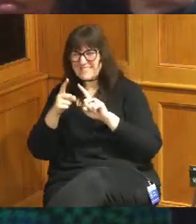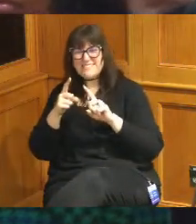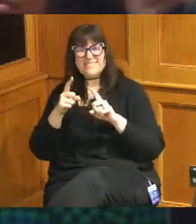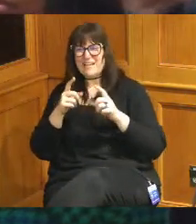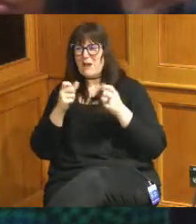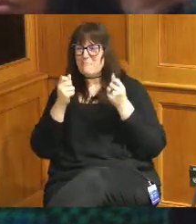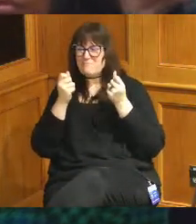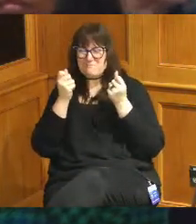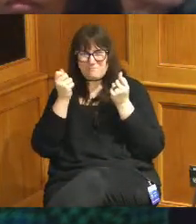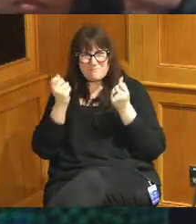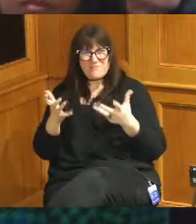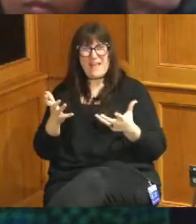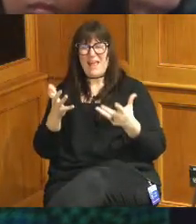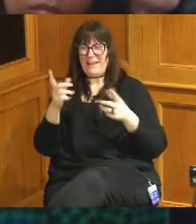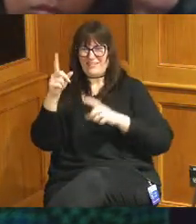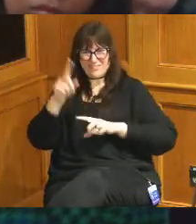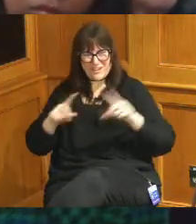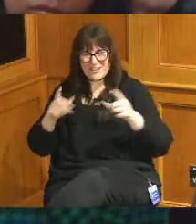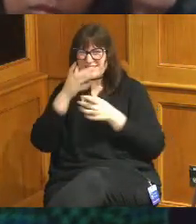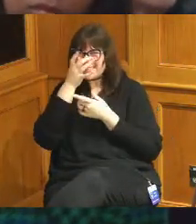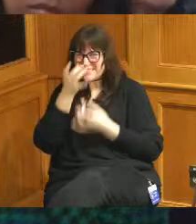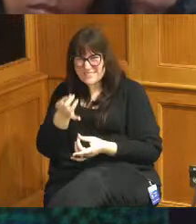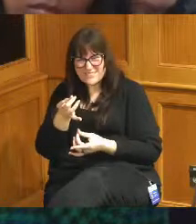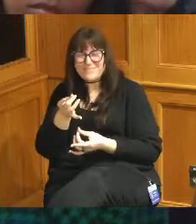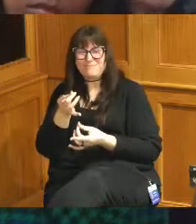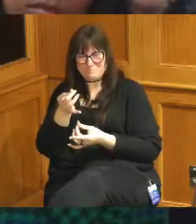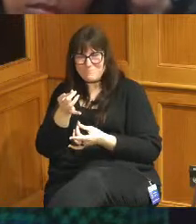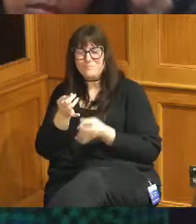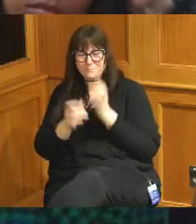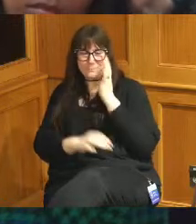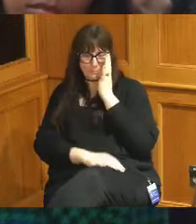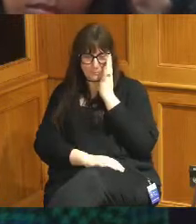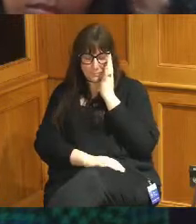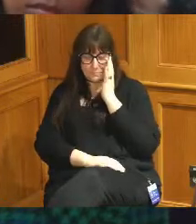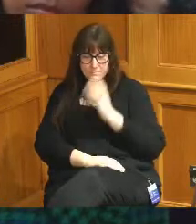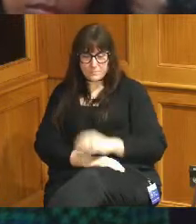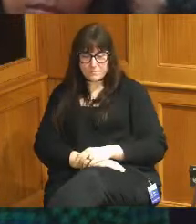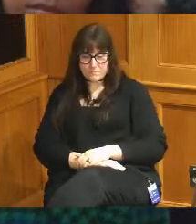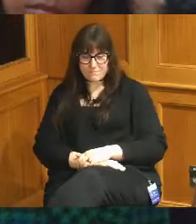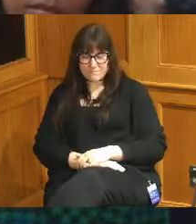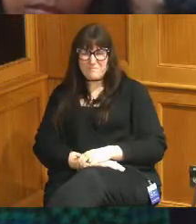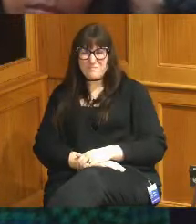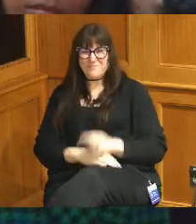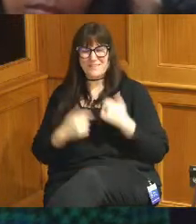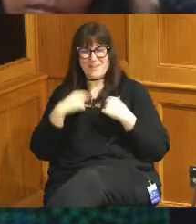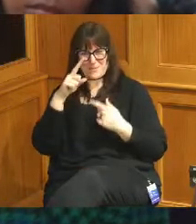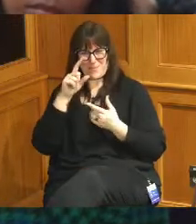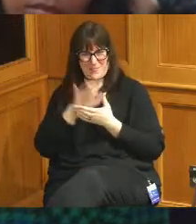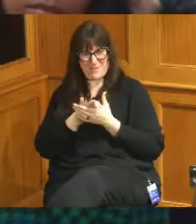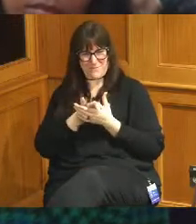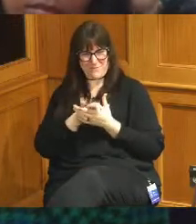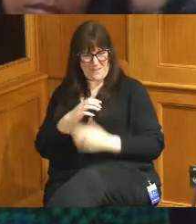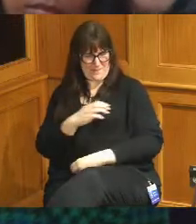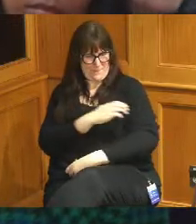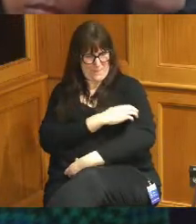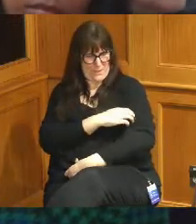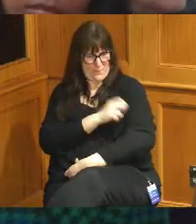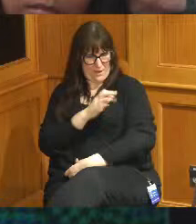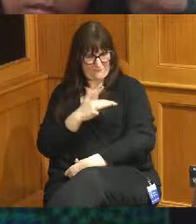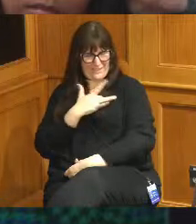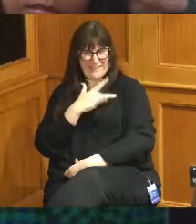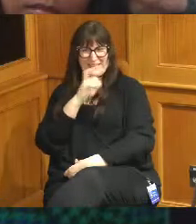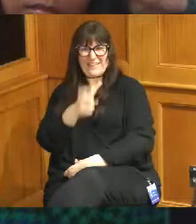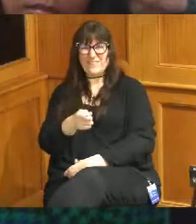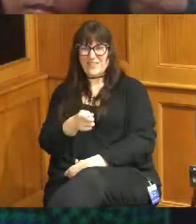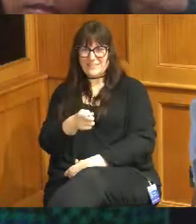and various interests. But I really do believe in the power of giving and